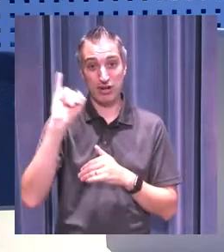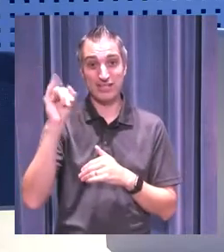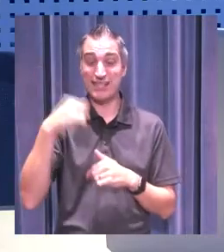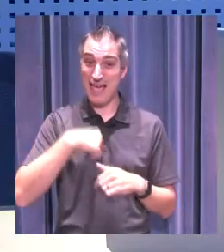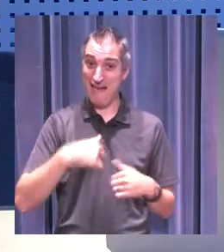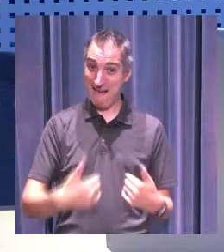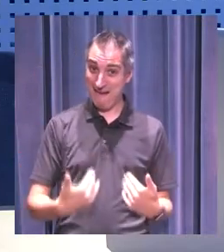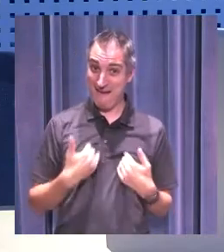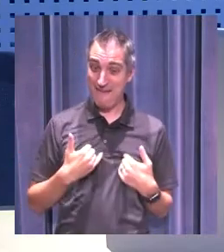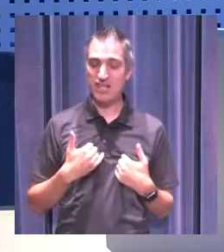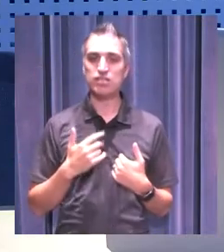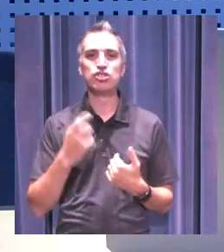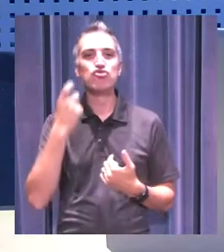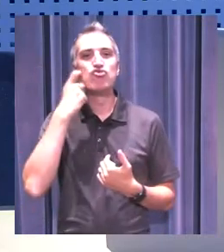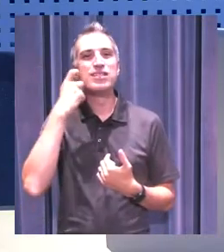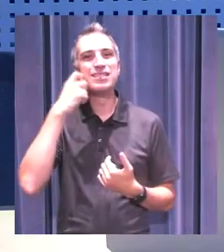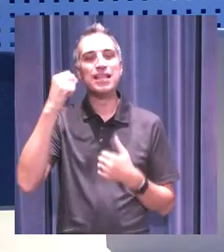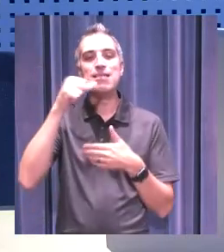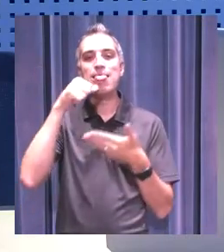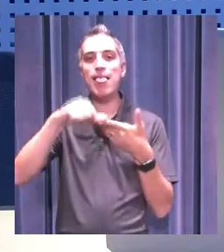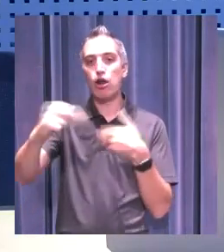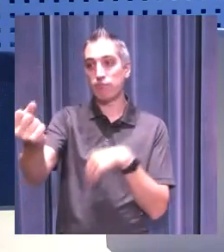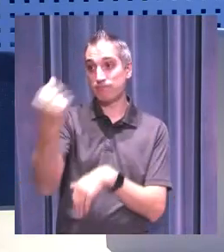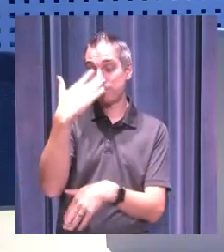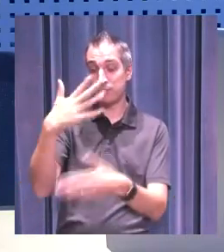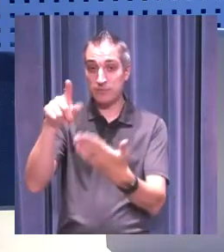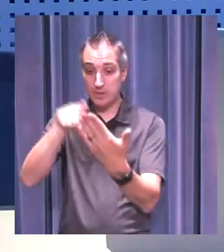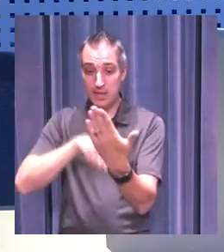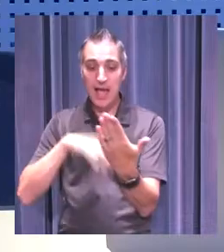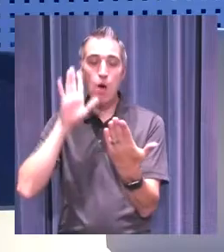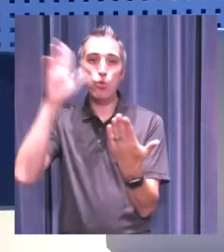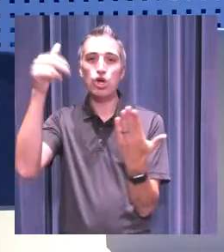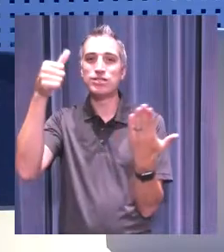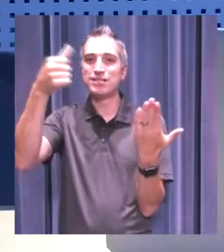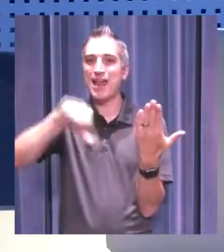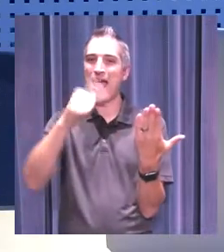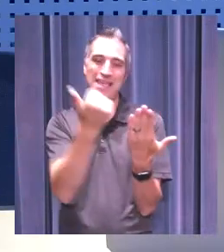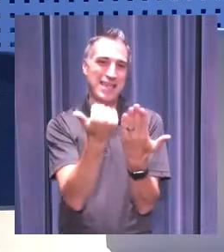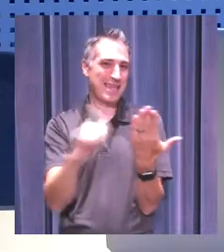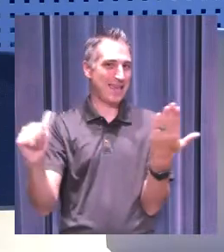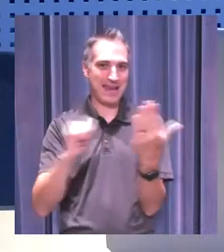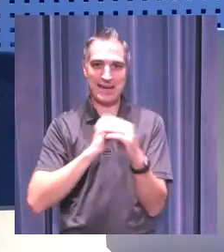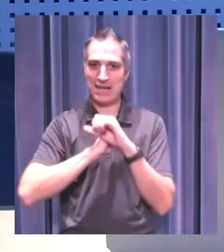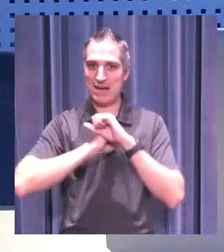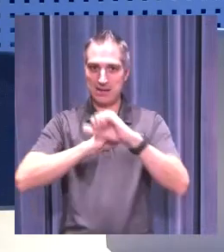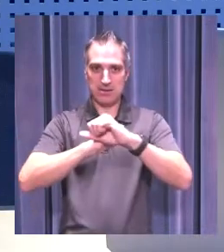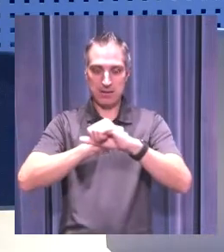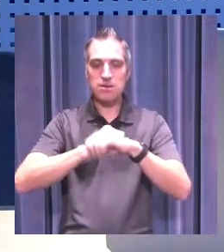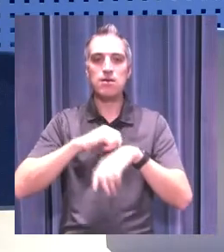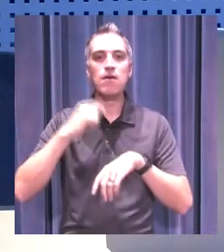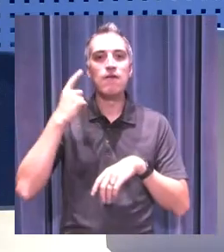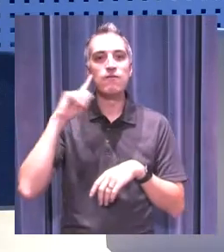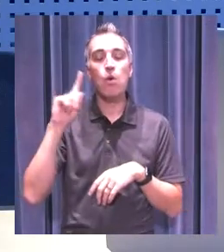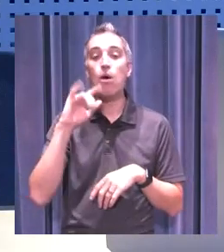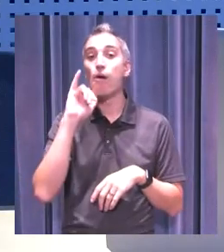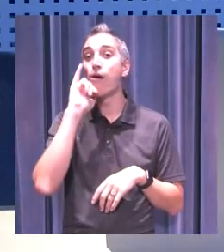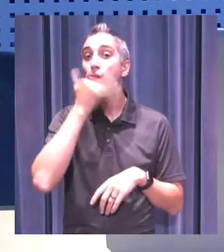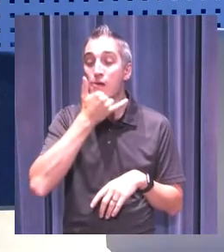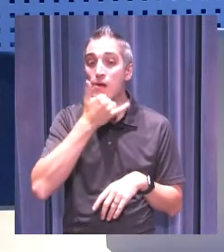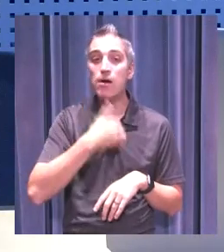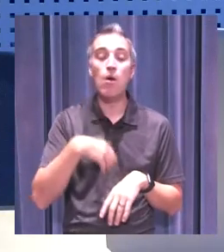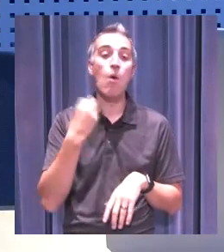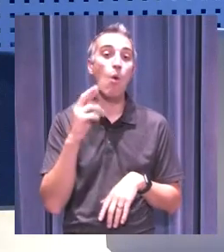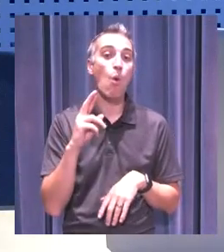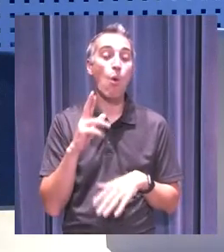I have recently sent me a letter stating that they would deny any coverage of any mishap